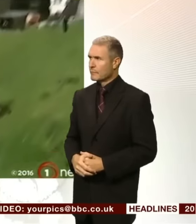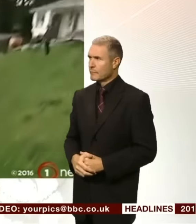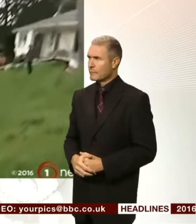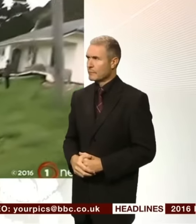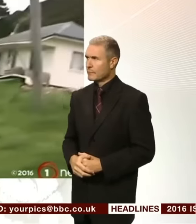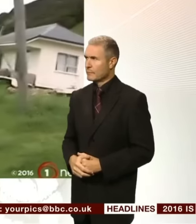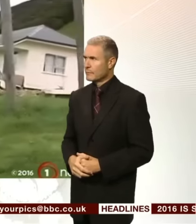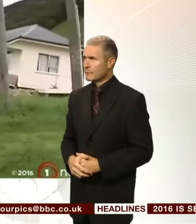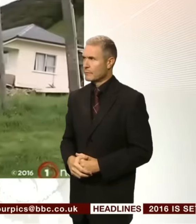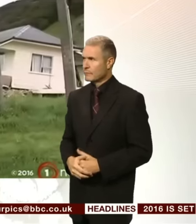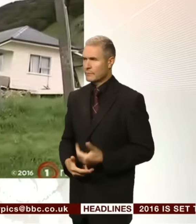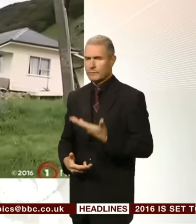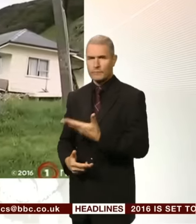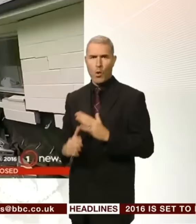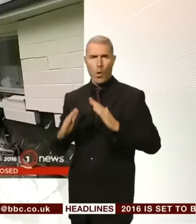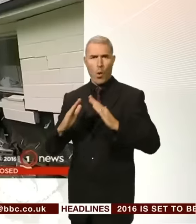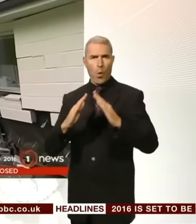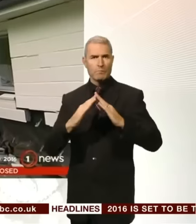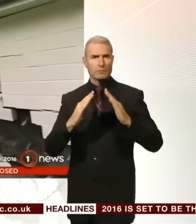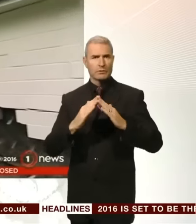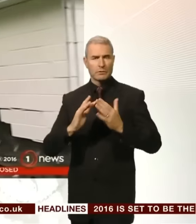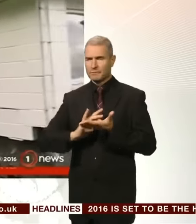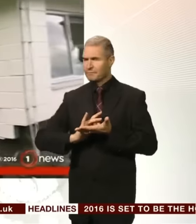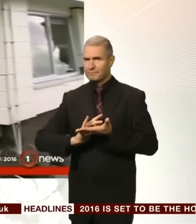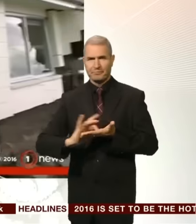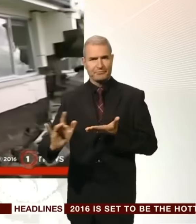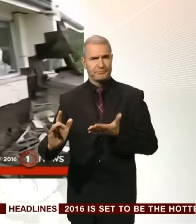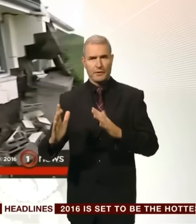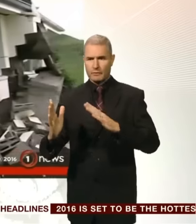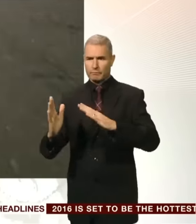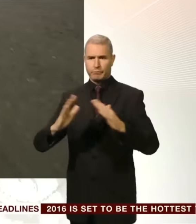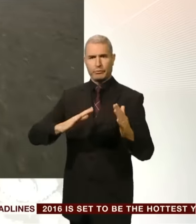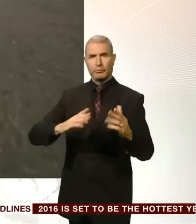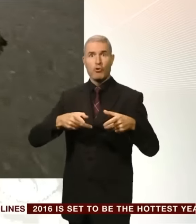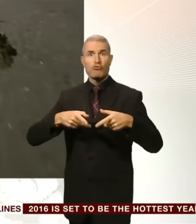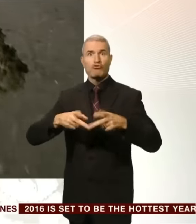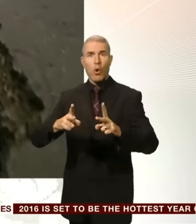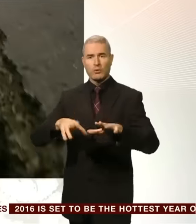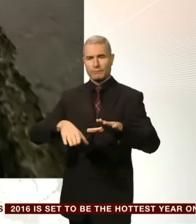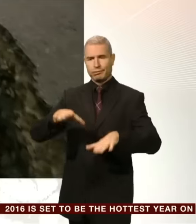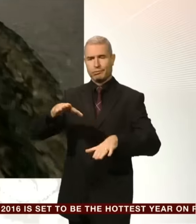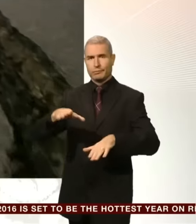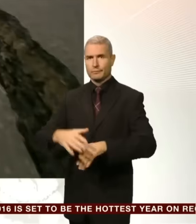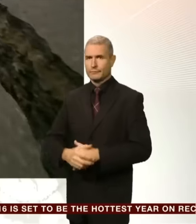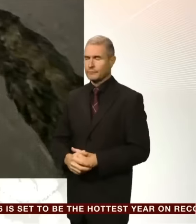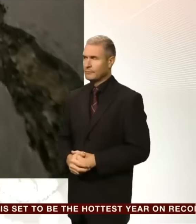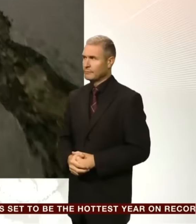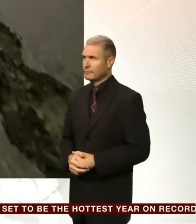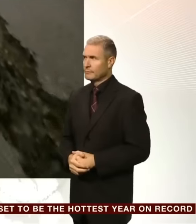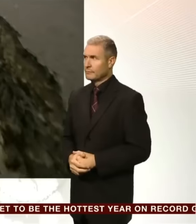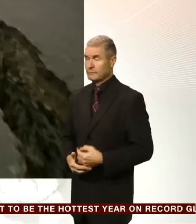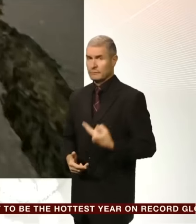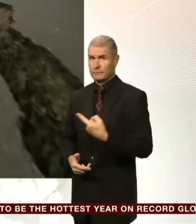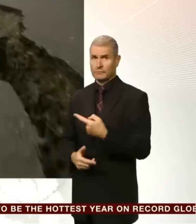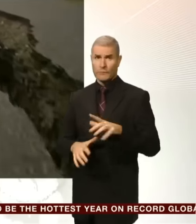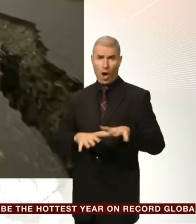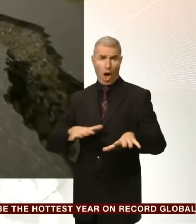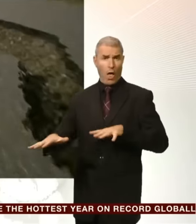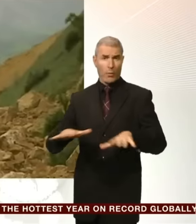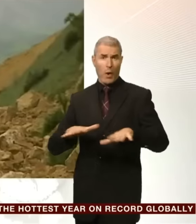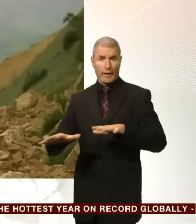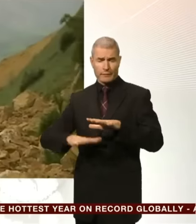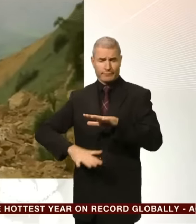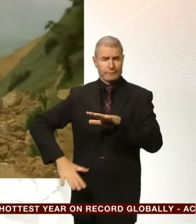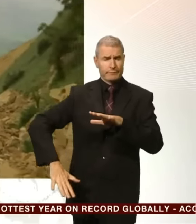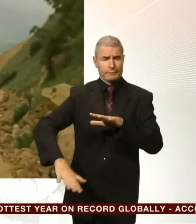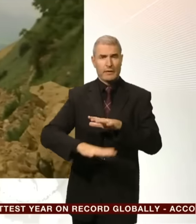Homes flattened to their foundations. Roads and railways snapped out of shape. An earthquake deep underground has left